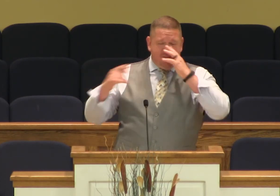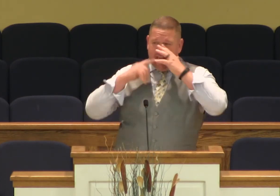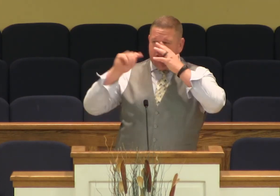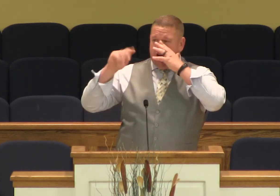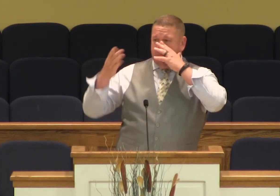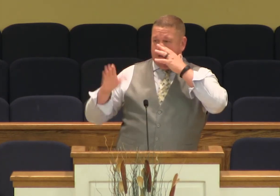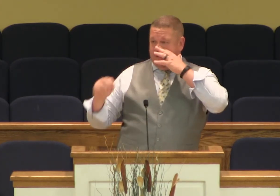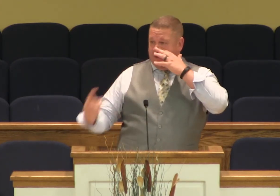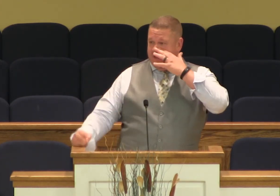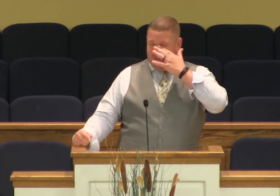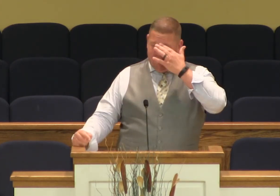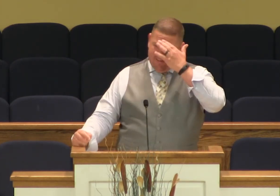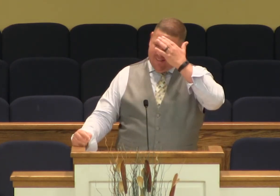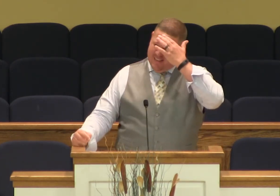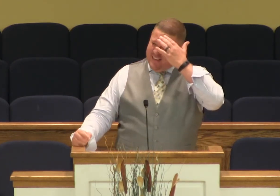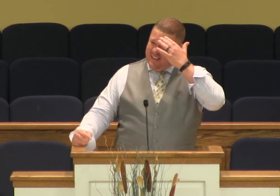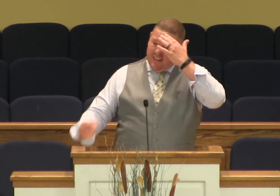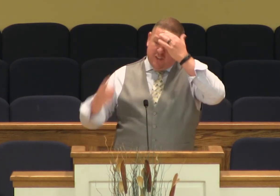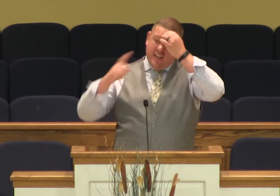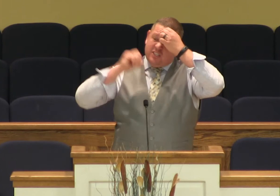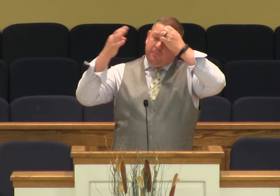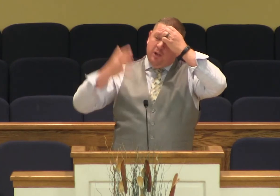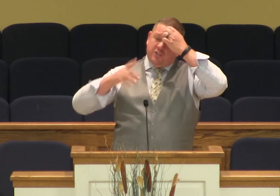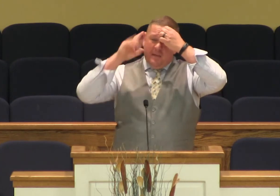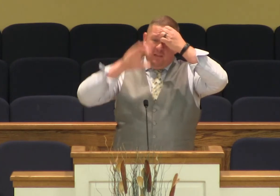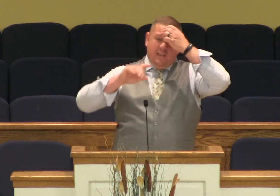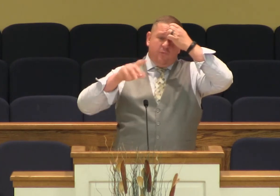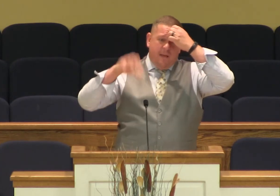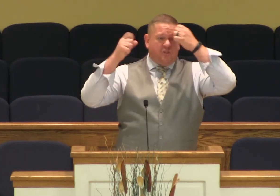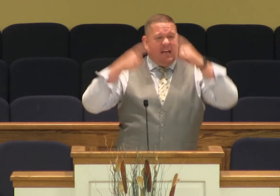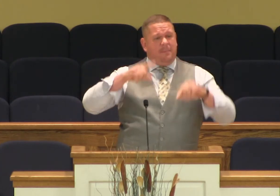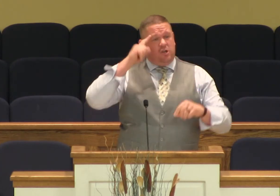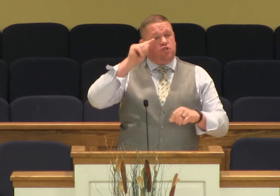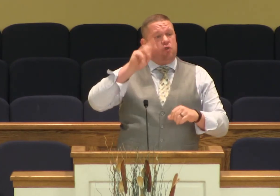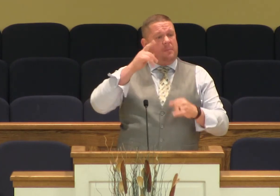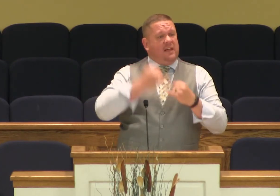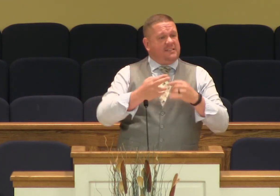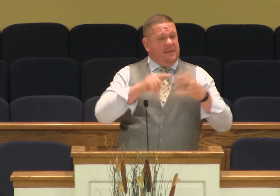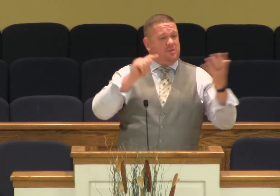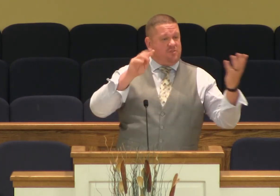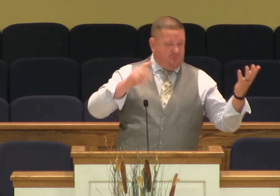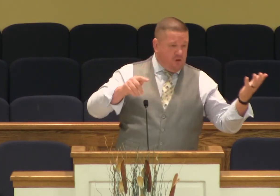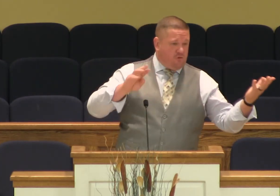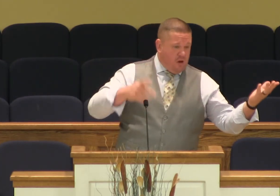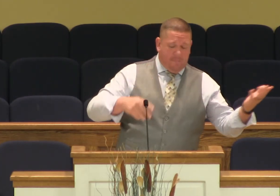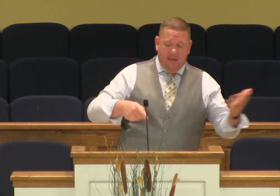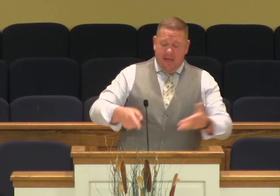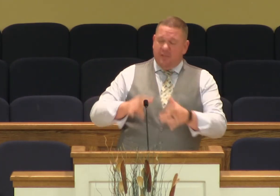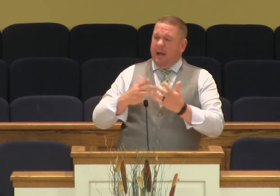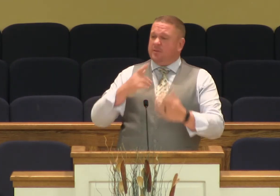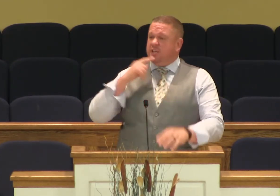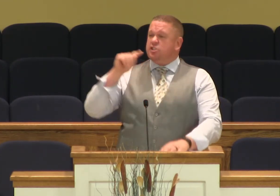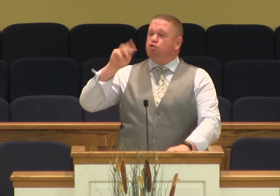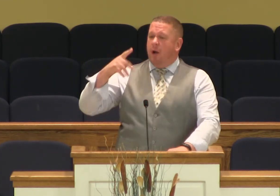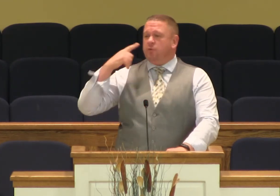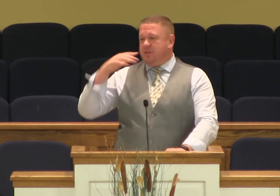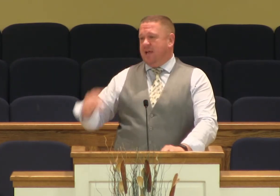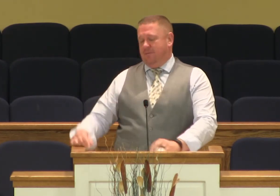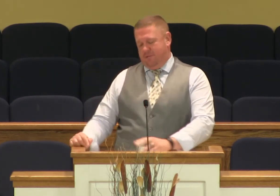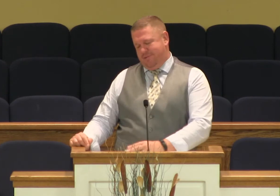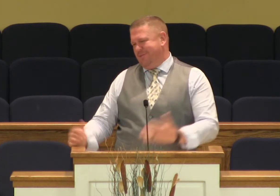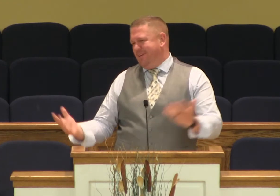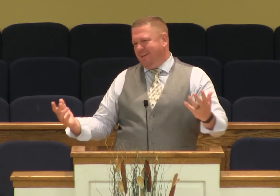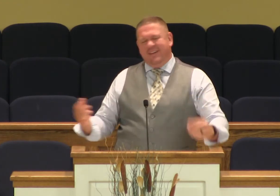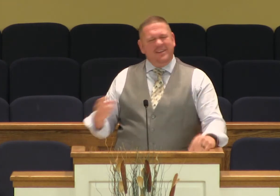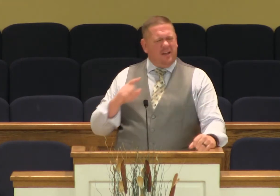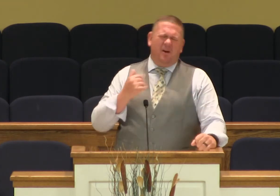Now they're saying Trump might be, right? And there's actually preachers that believe the rapture's going to happen because Trump's last name is, you know, Trump, and the Bible says the trump will